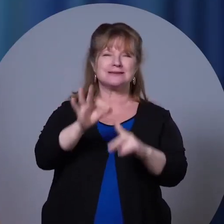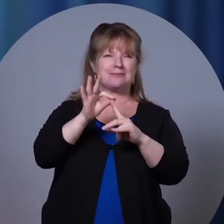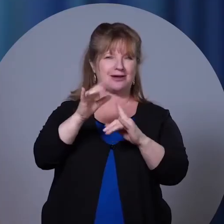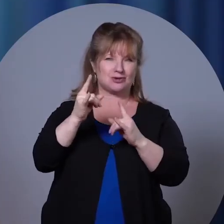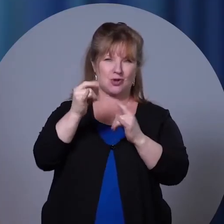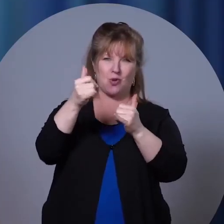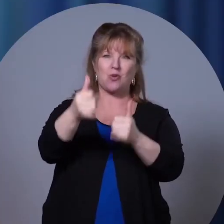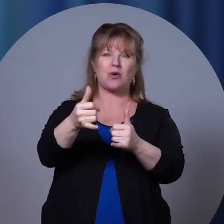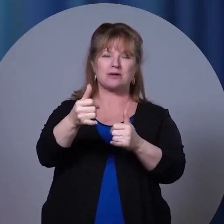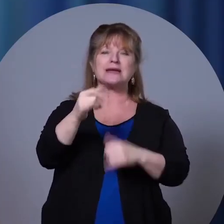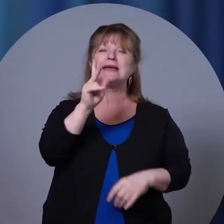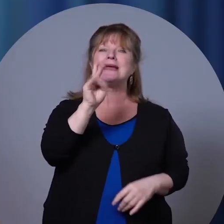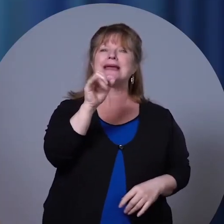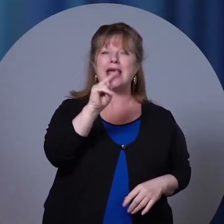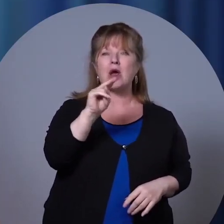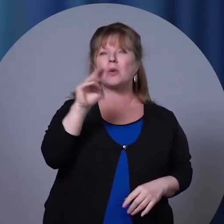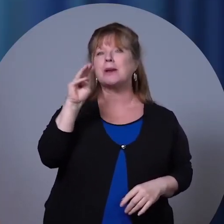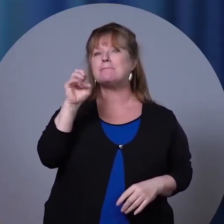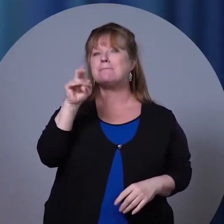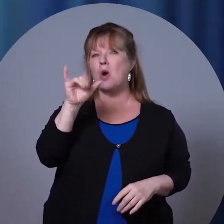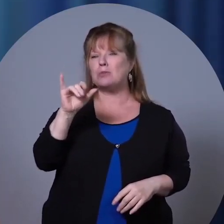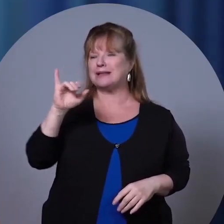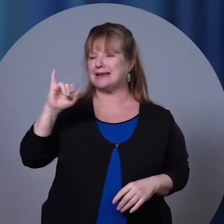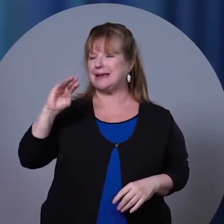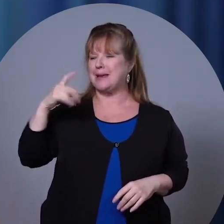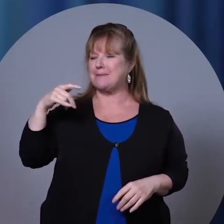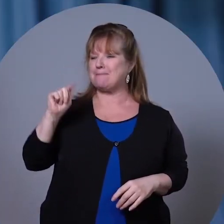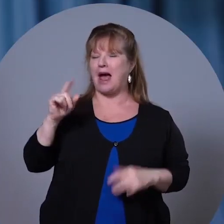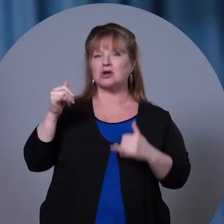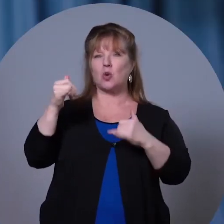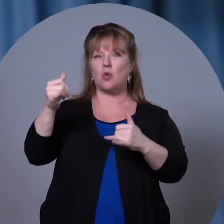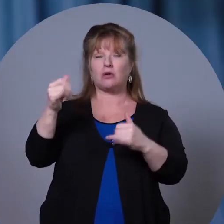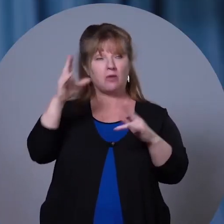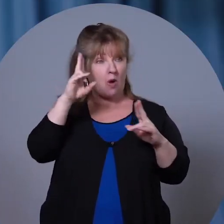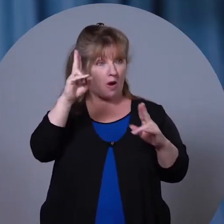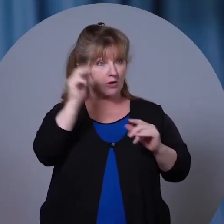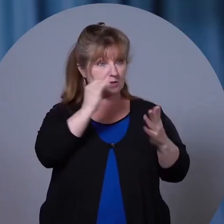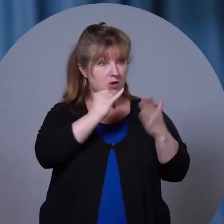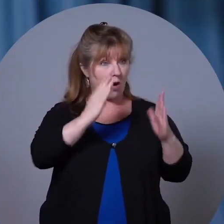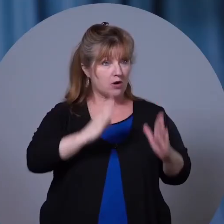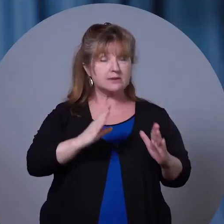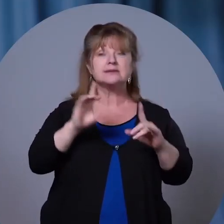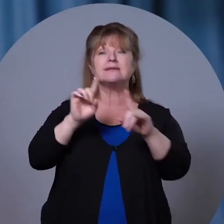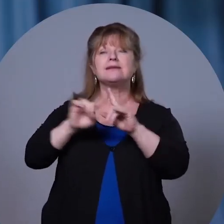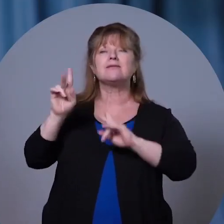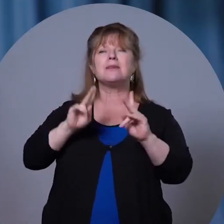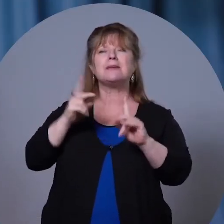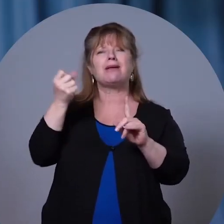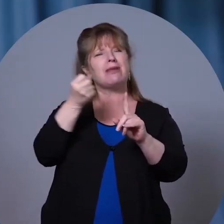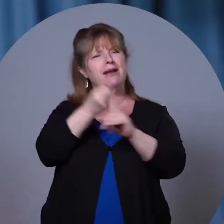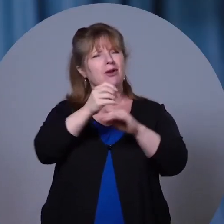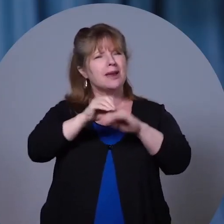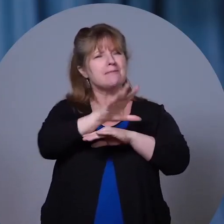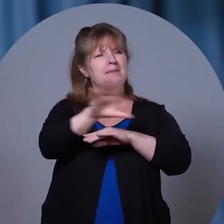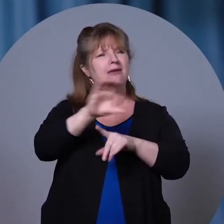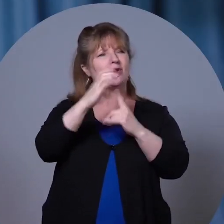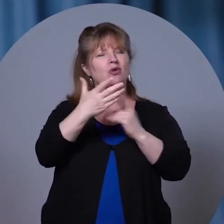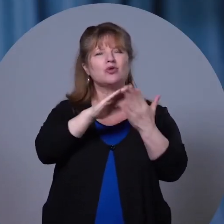grants funded by City of Spokane CARES Act funds. These grants are for individual artists, small and